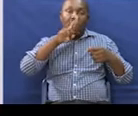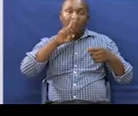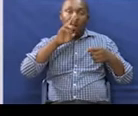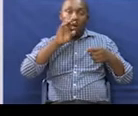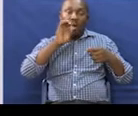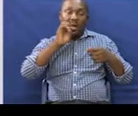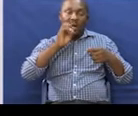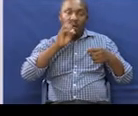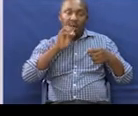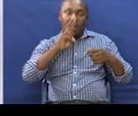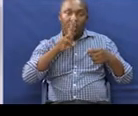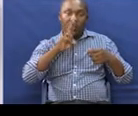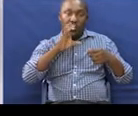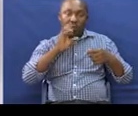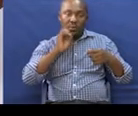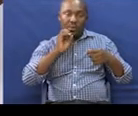And number 3 is